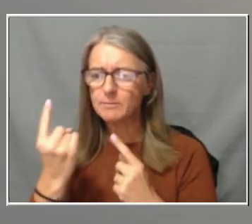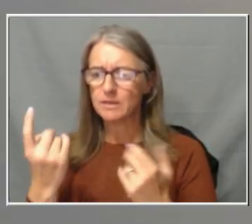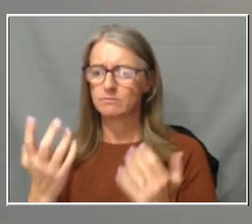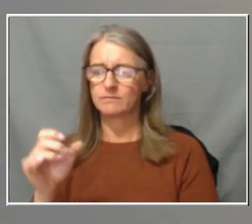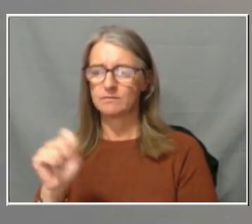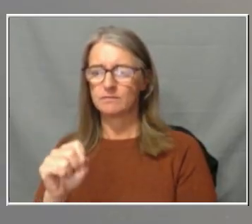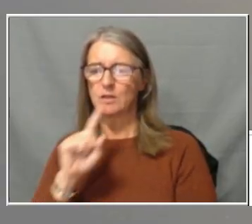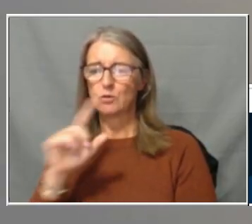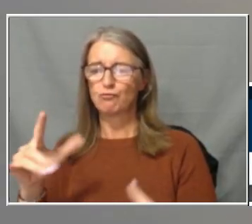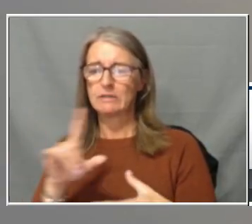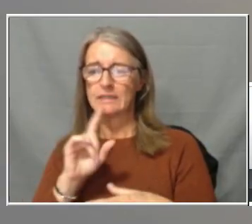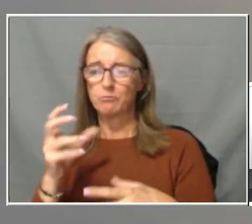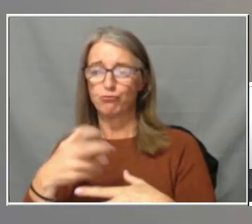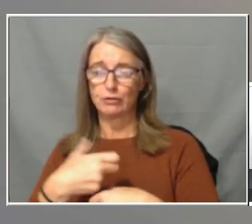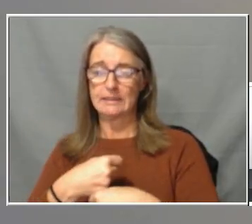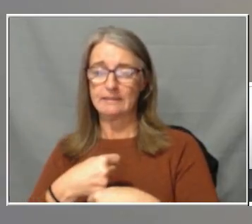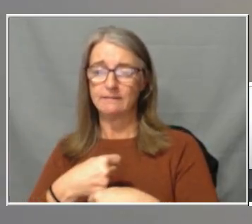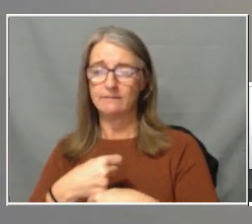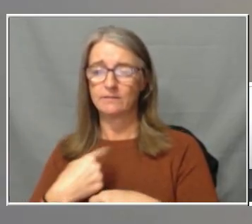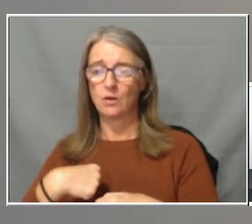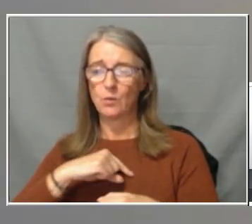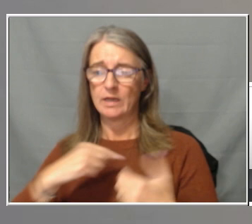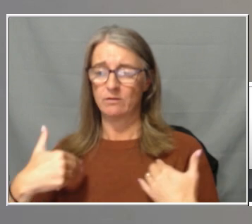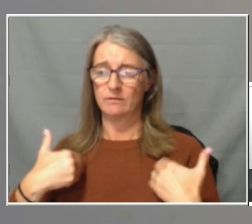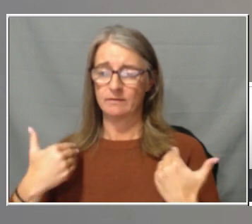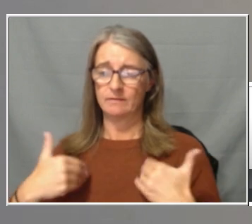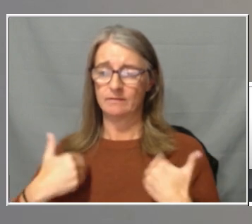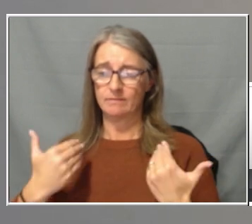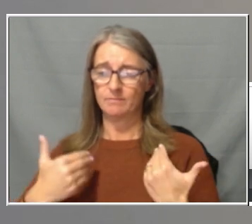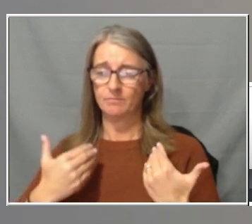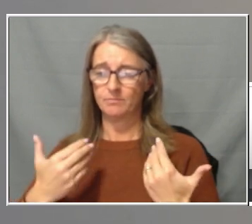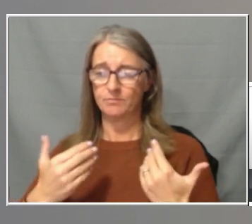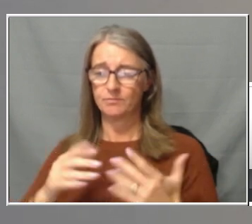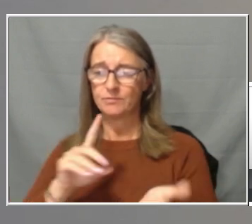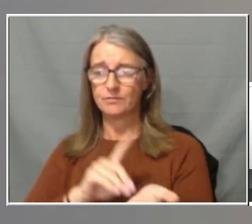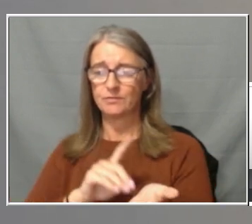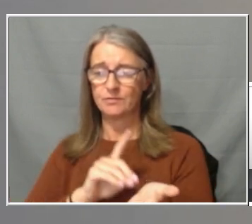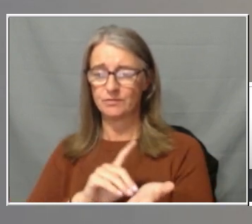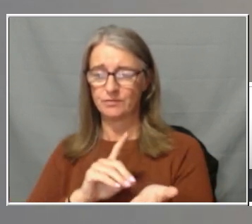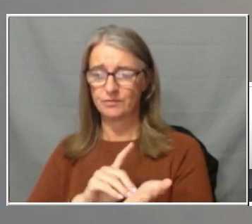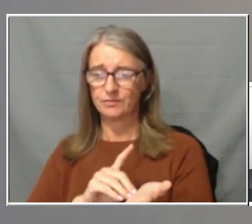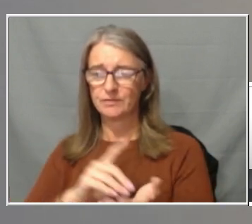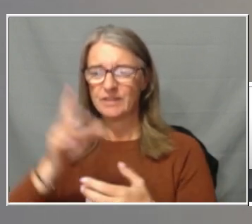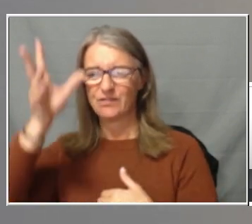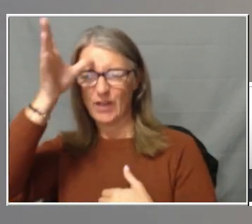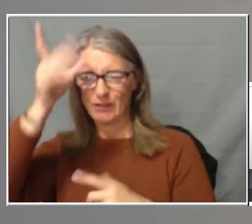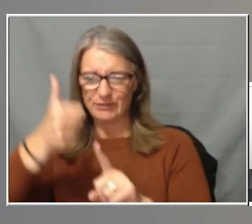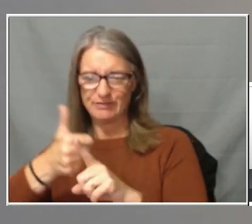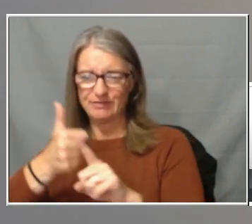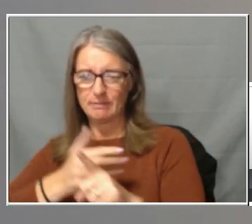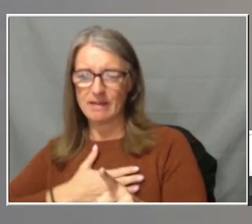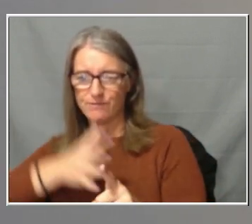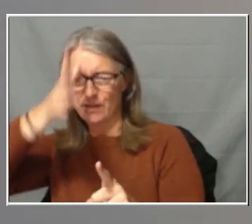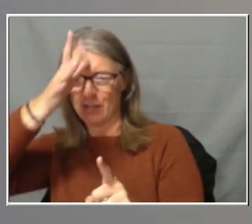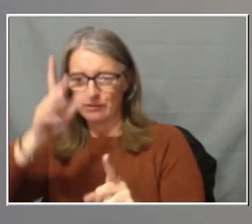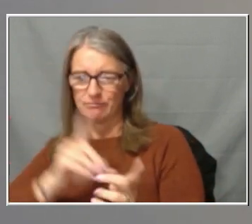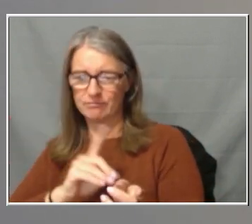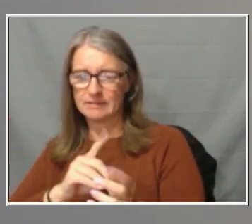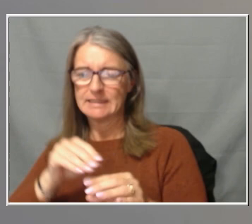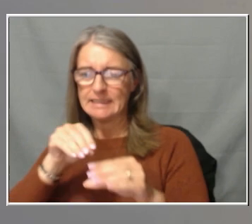Just real briefly, when I was young, I had a doctor as a father, so he got me